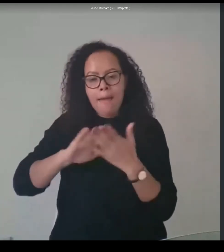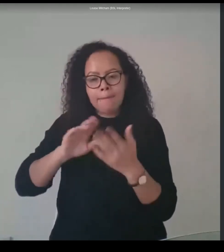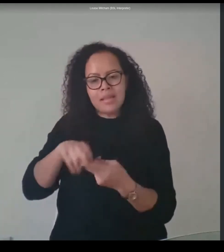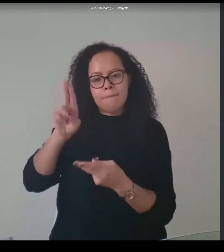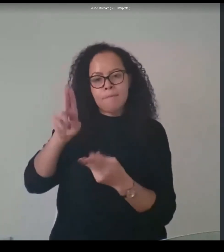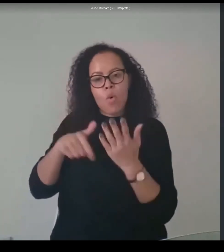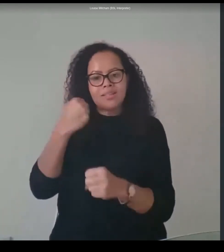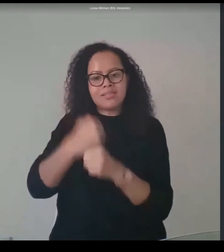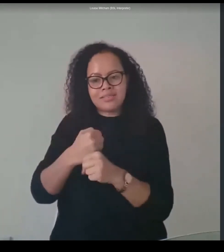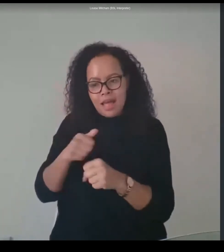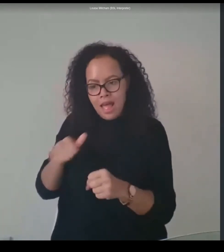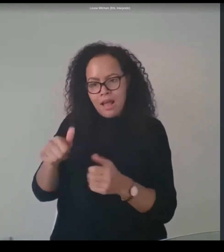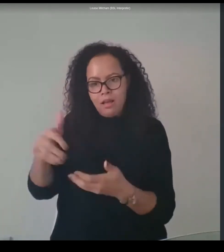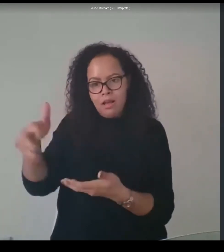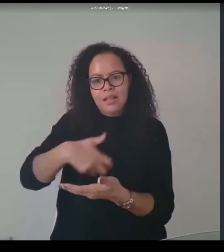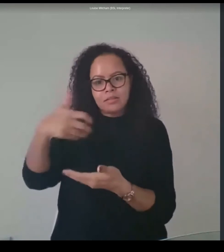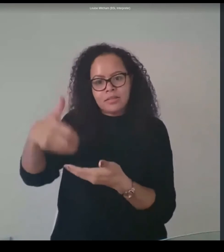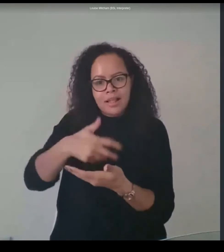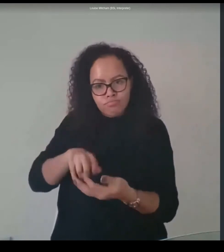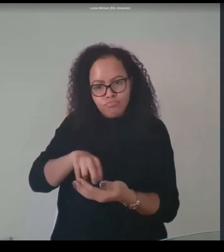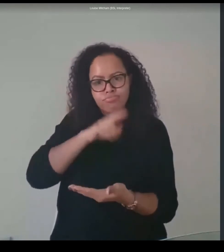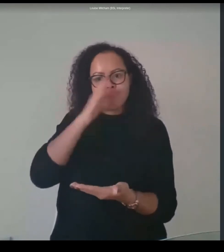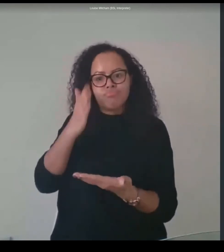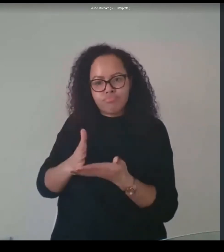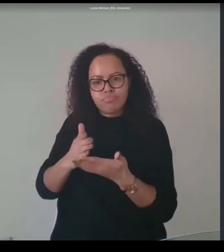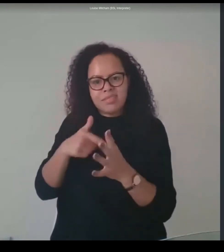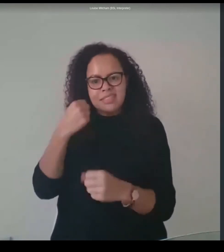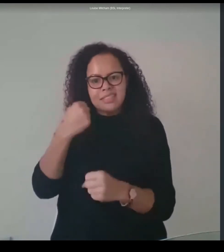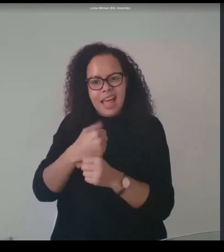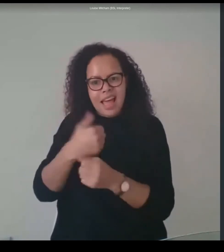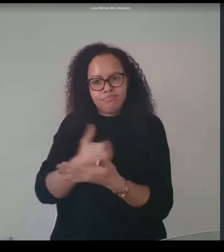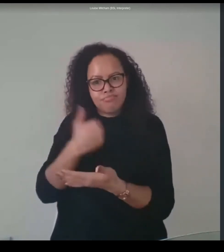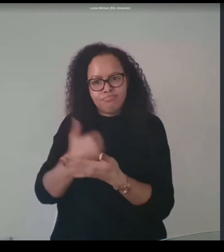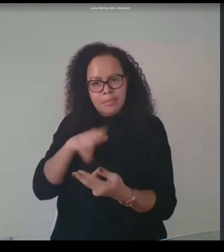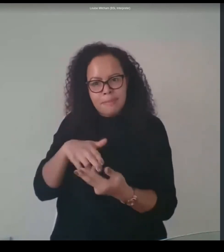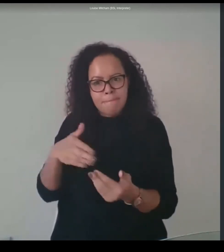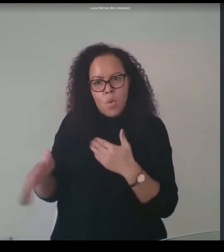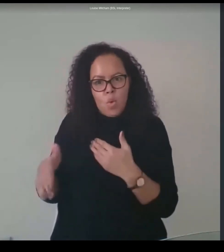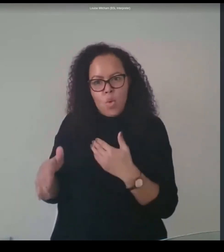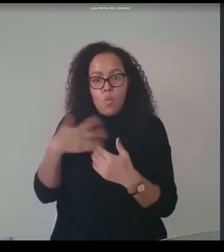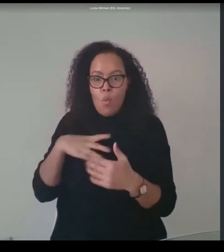tags than they want. So what that means is they get to